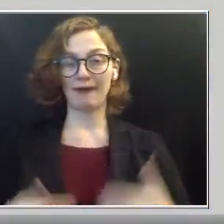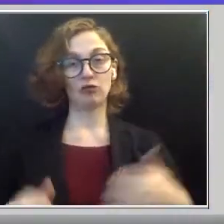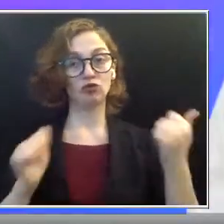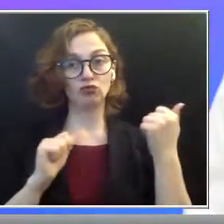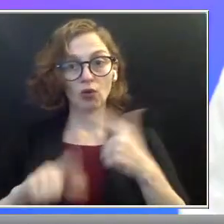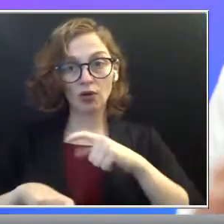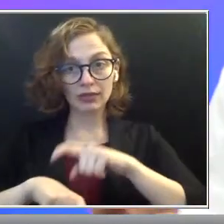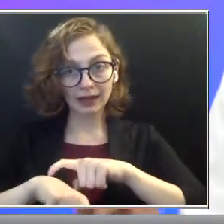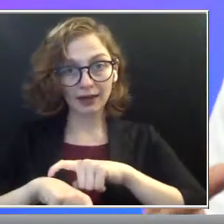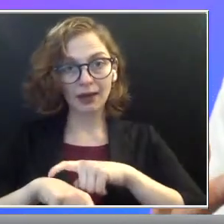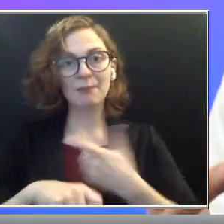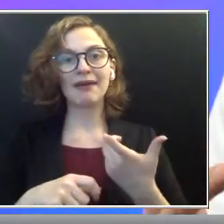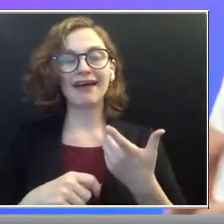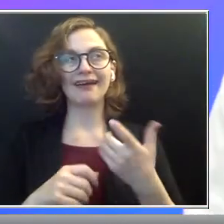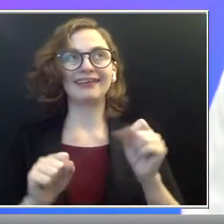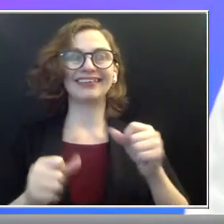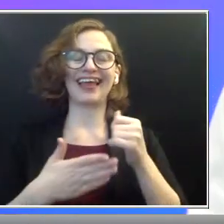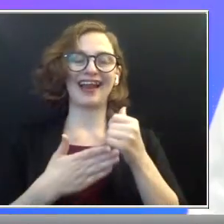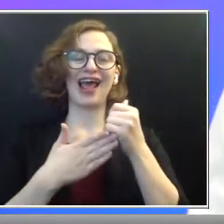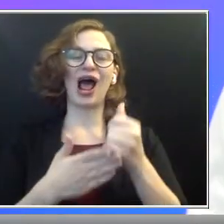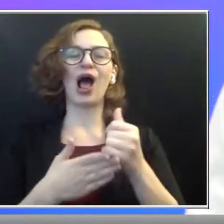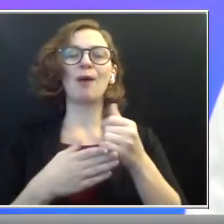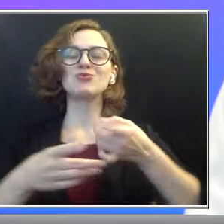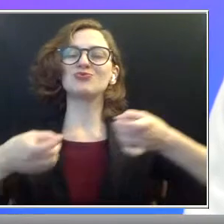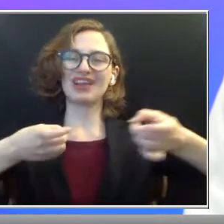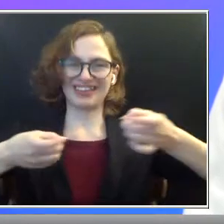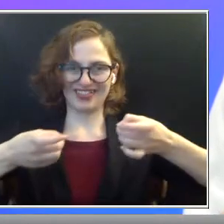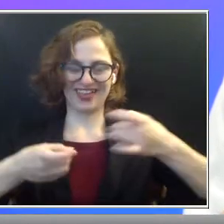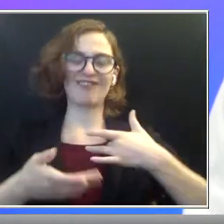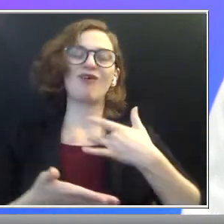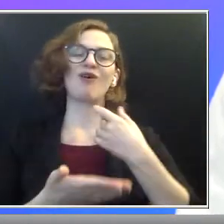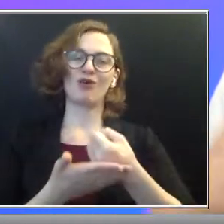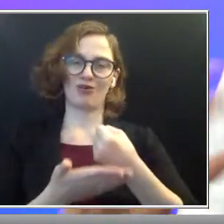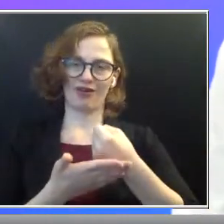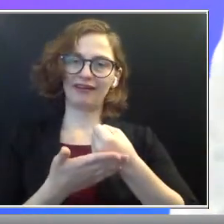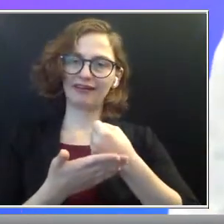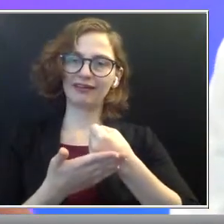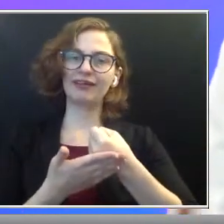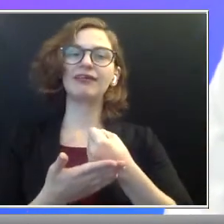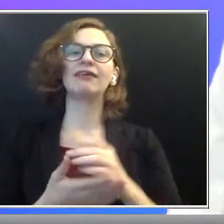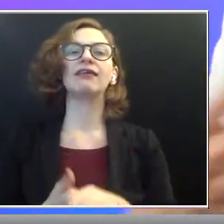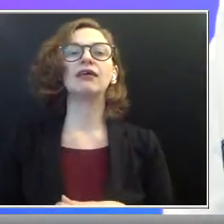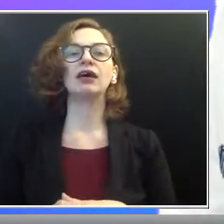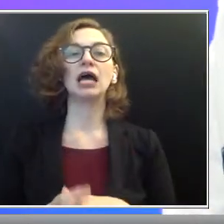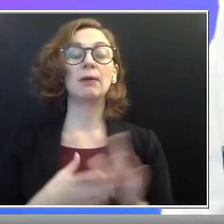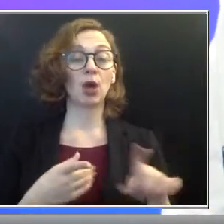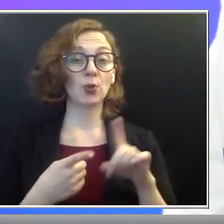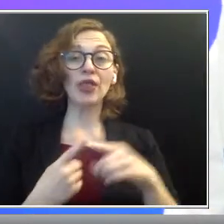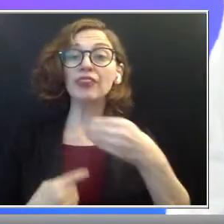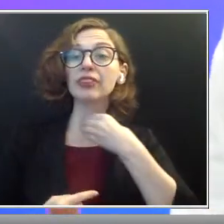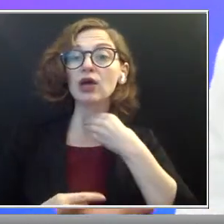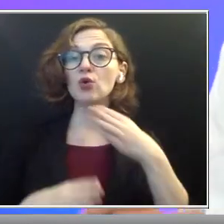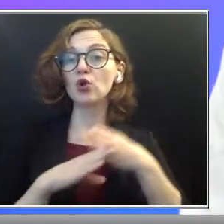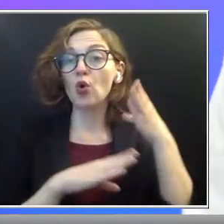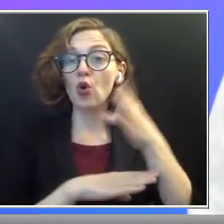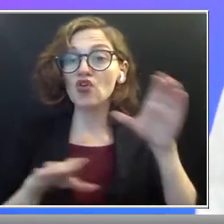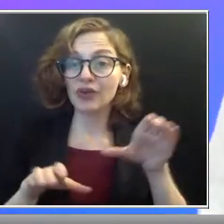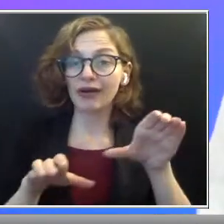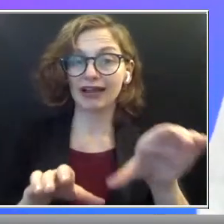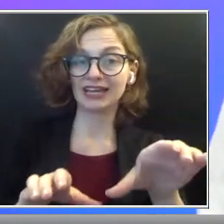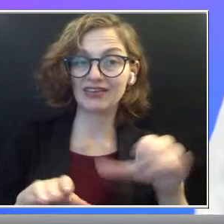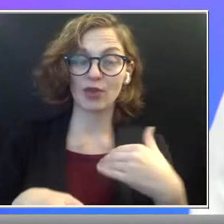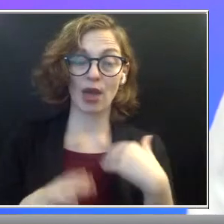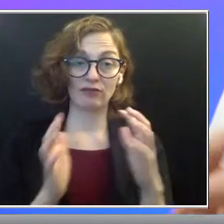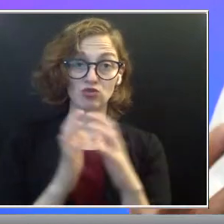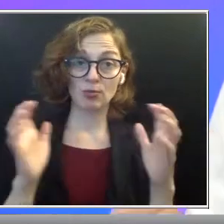like heart rate and the force of your heart. But when it's overactive and you have too much thyroid, it'll make your heart